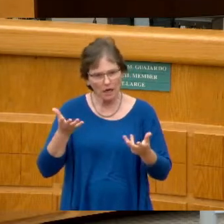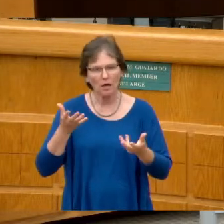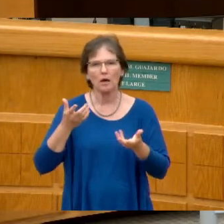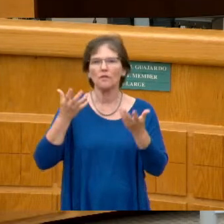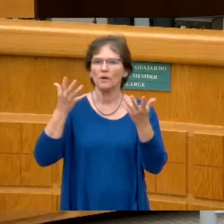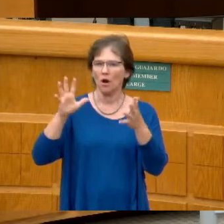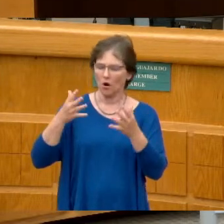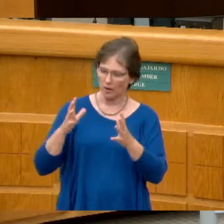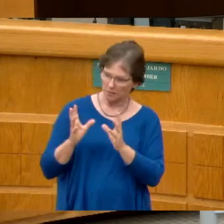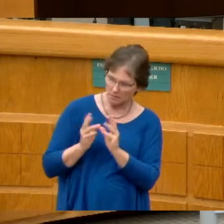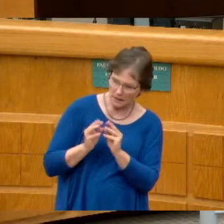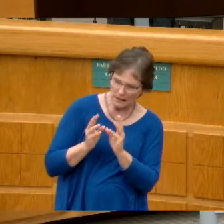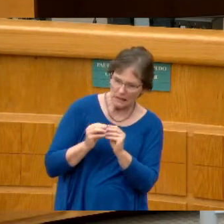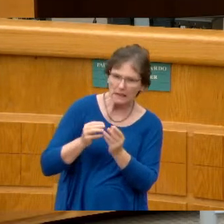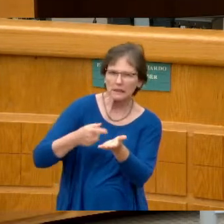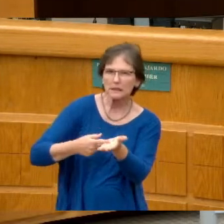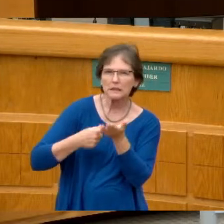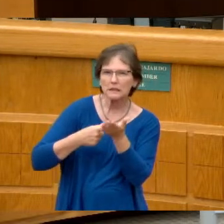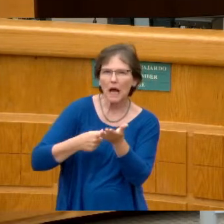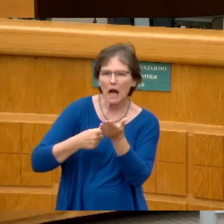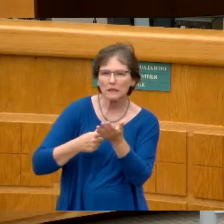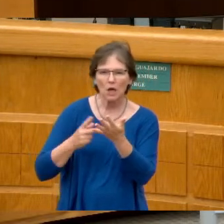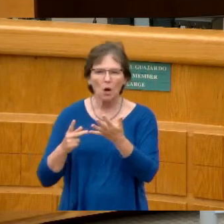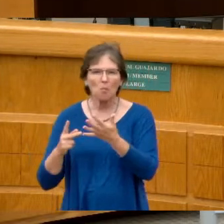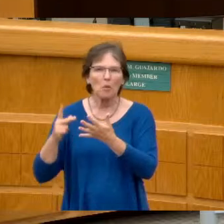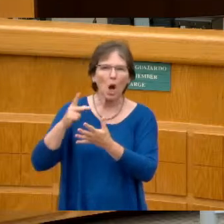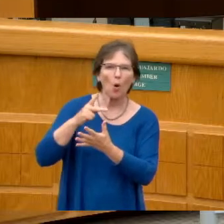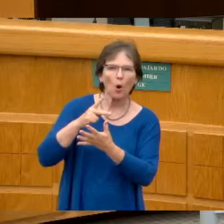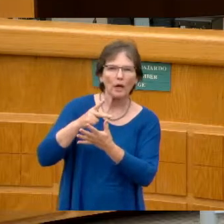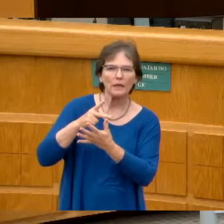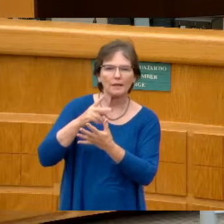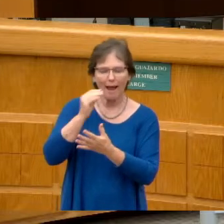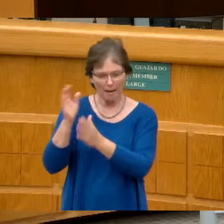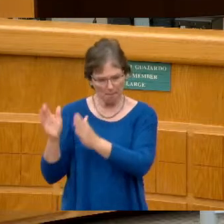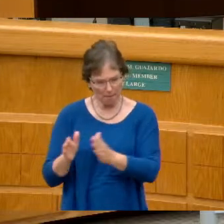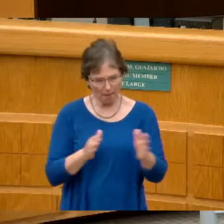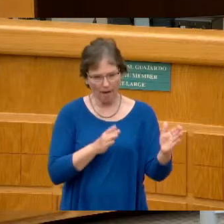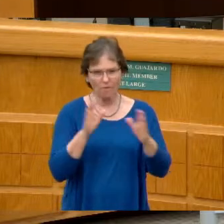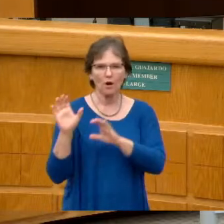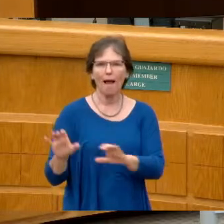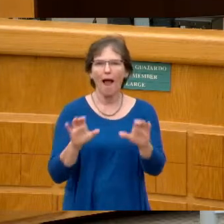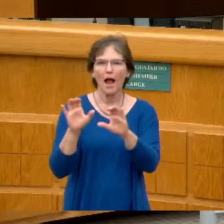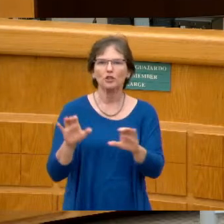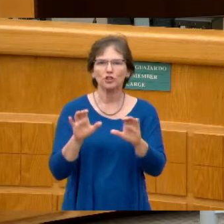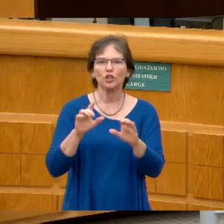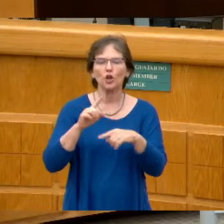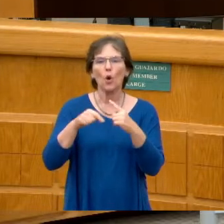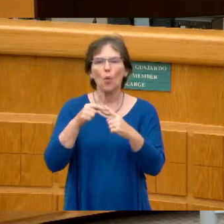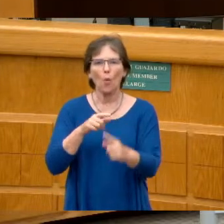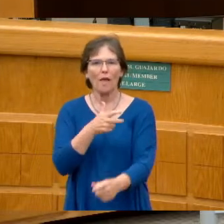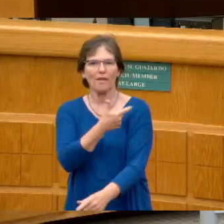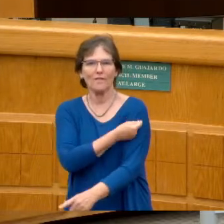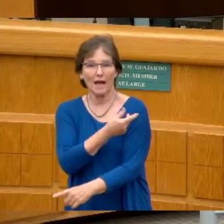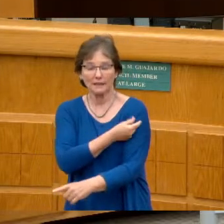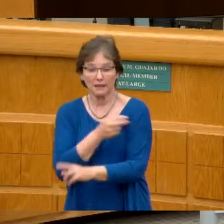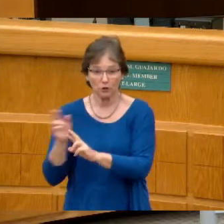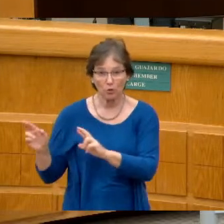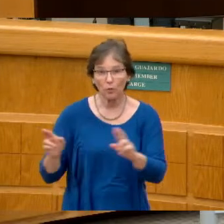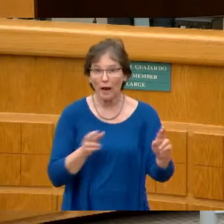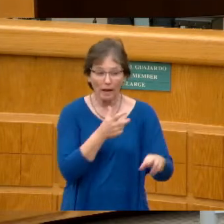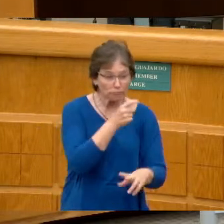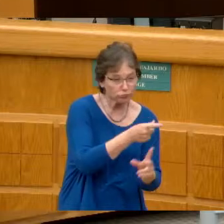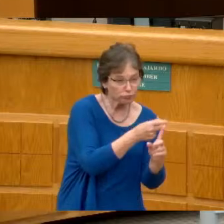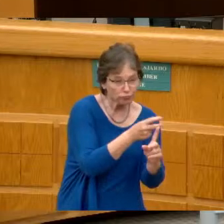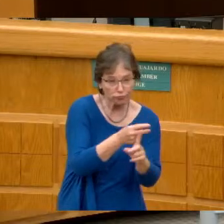for vaccinations, what lies ahead for us is, I think, good news. And that is Director Annette